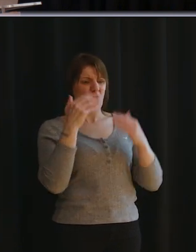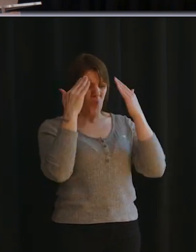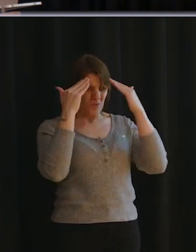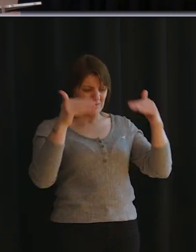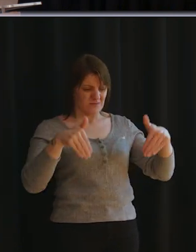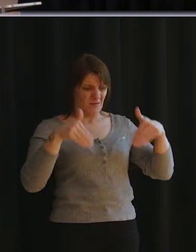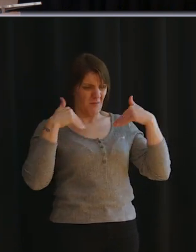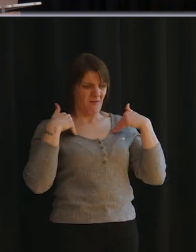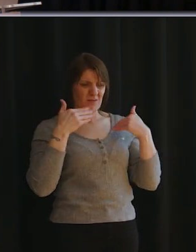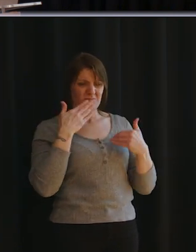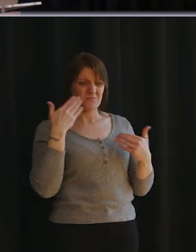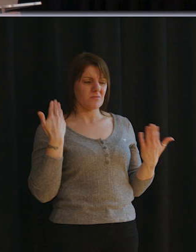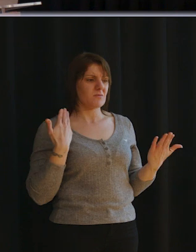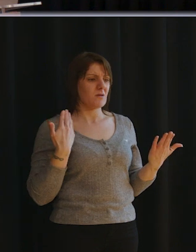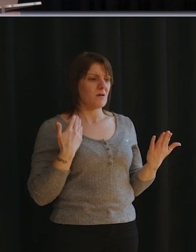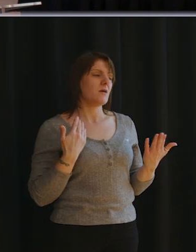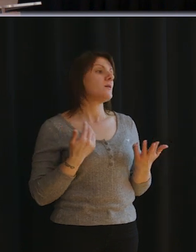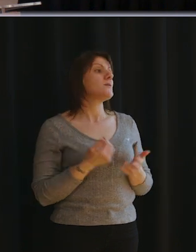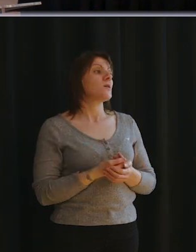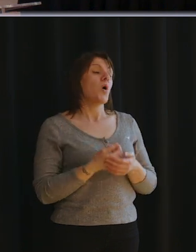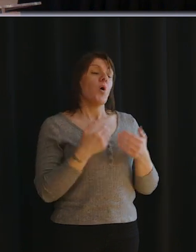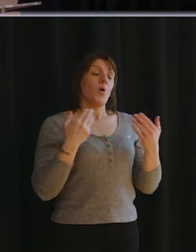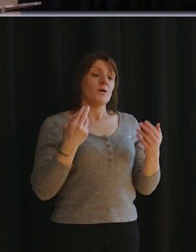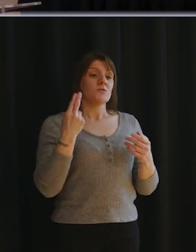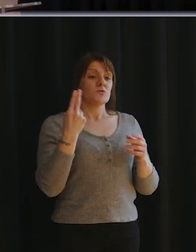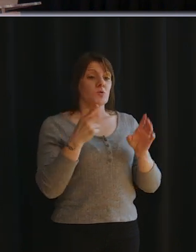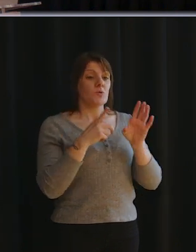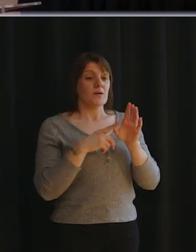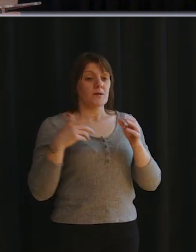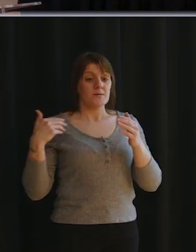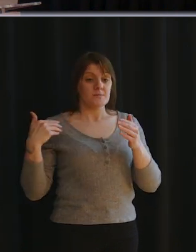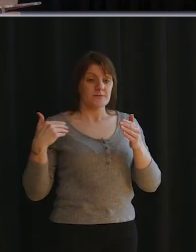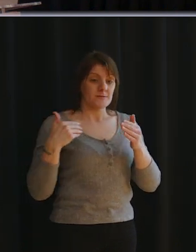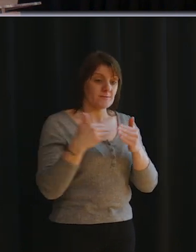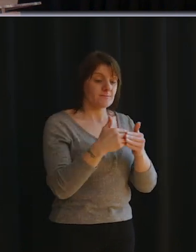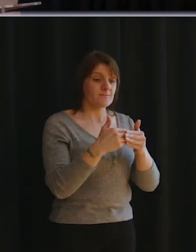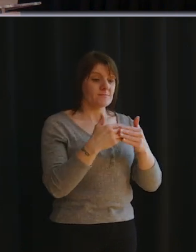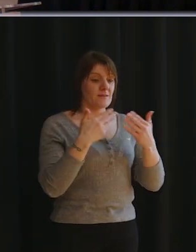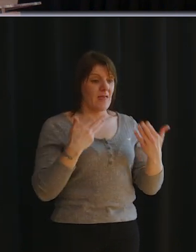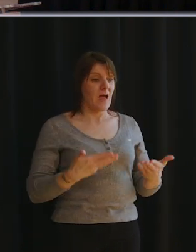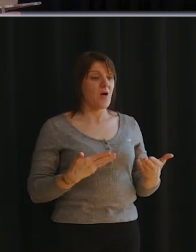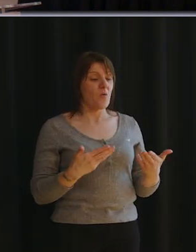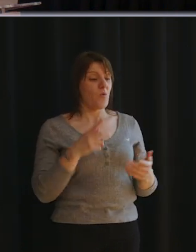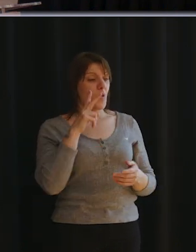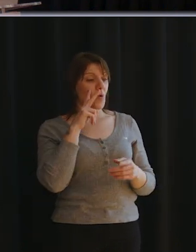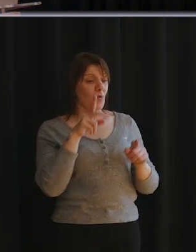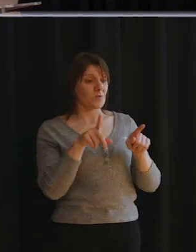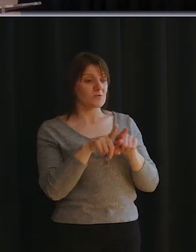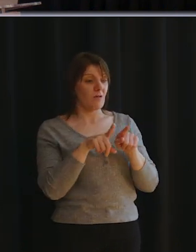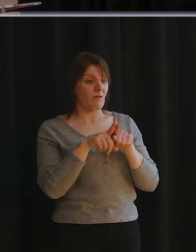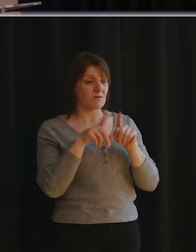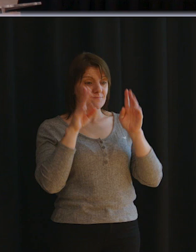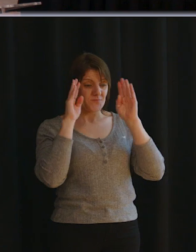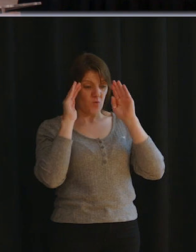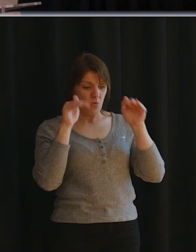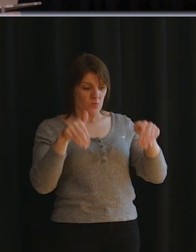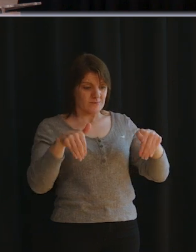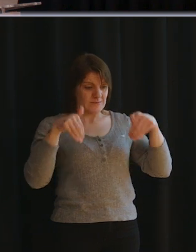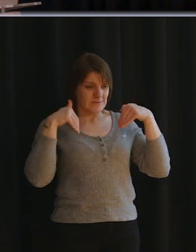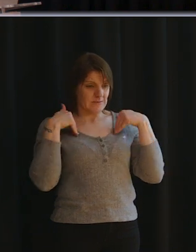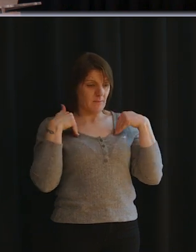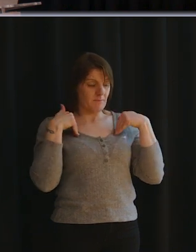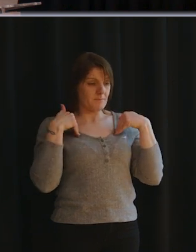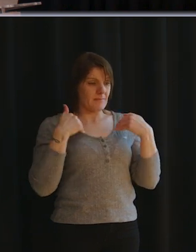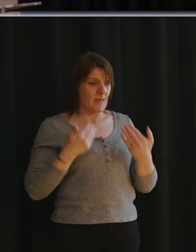So anyway, we're now 2 years forward, it looks like he is now having a diagnosis of autism. But is that